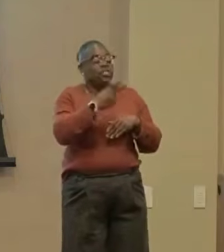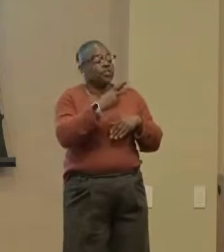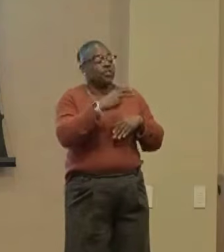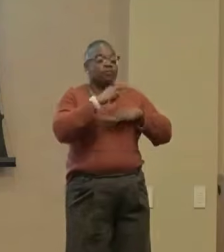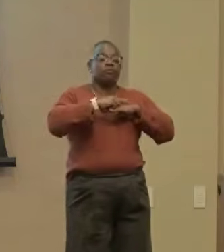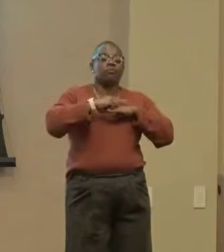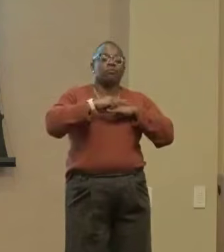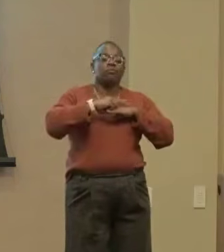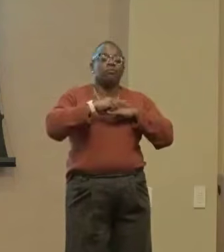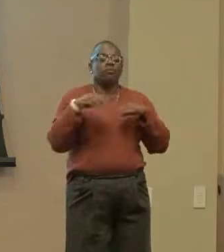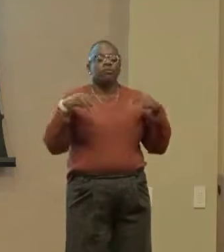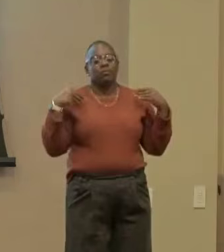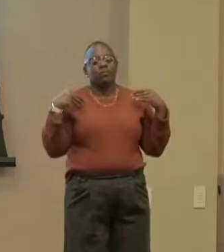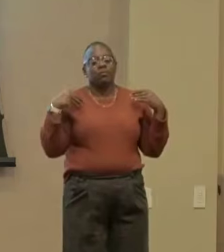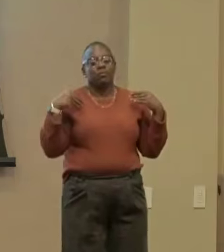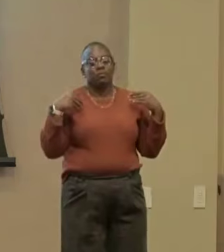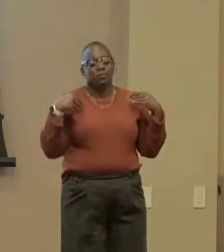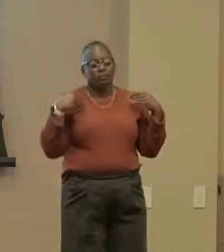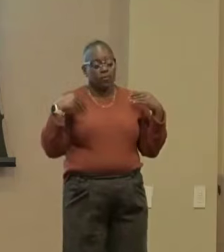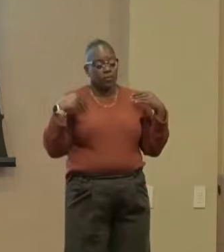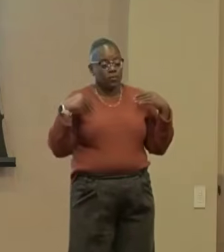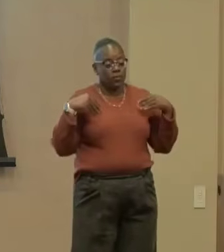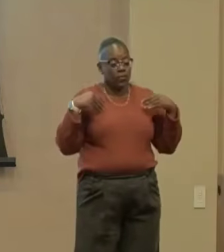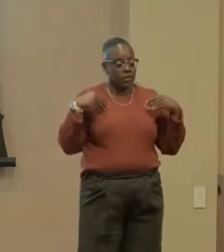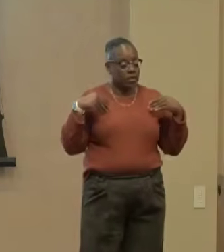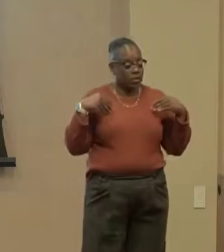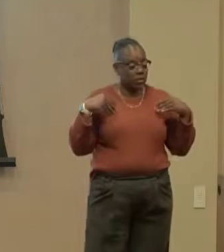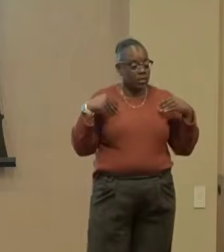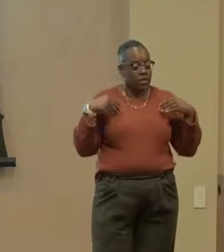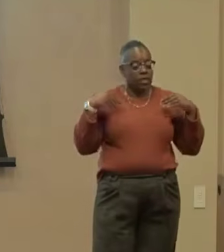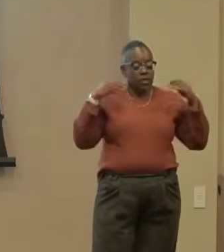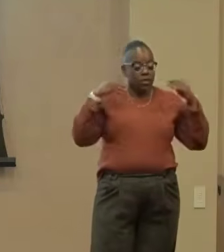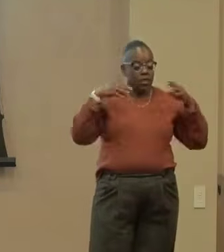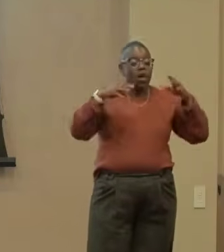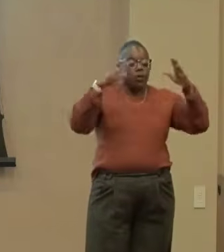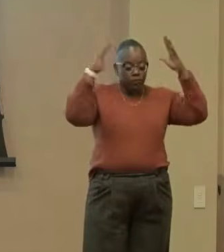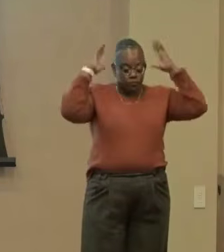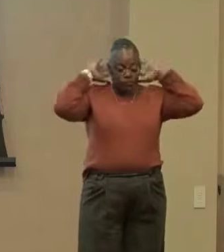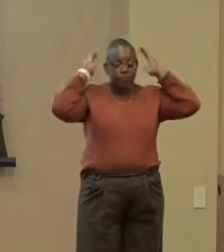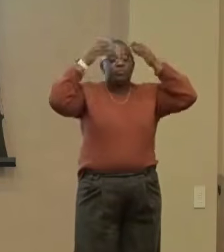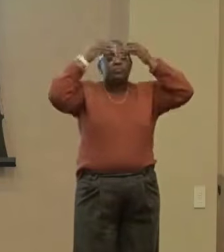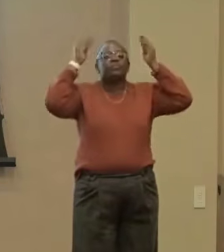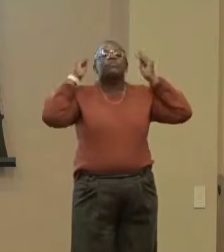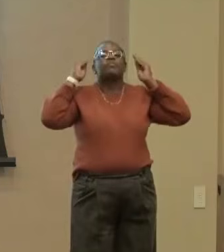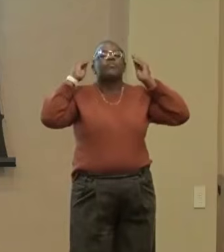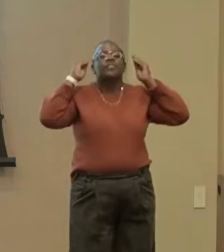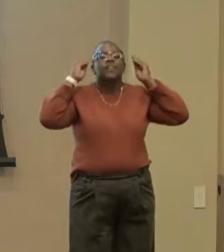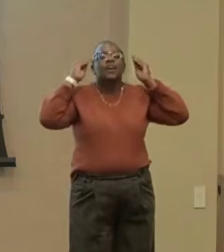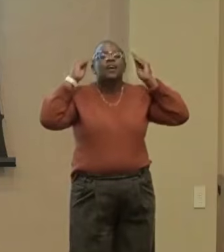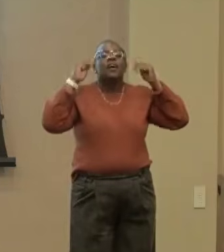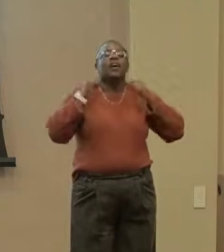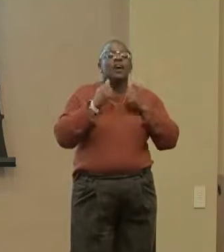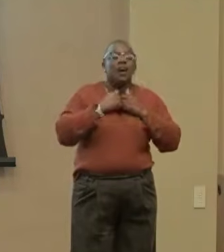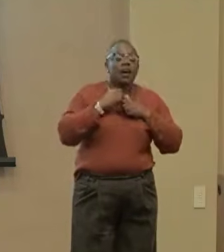down with a cooler pouch in her head, in all